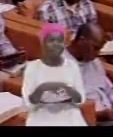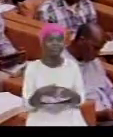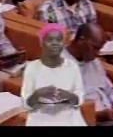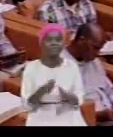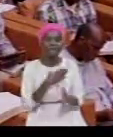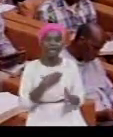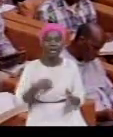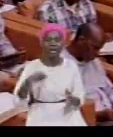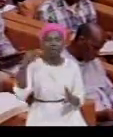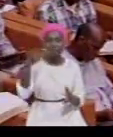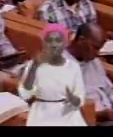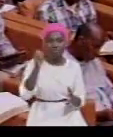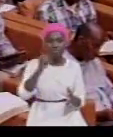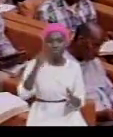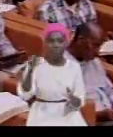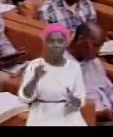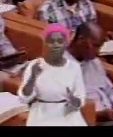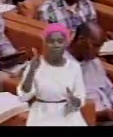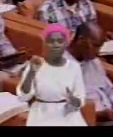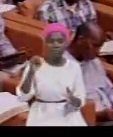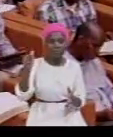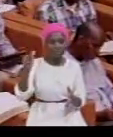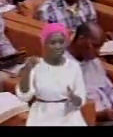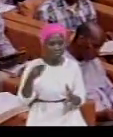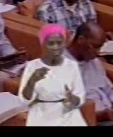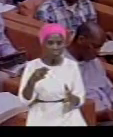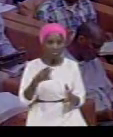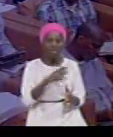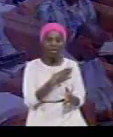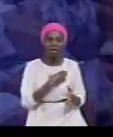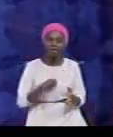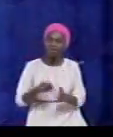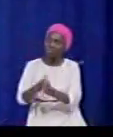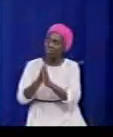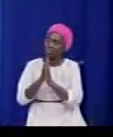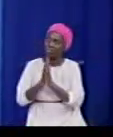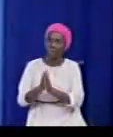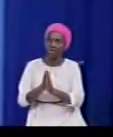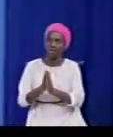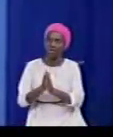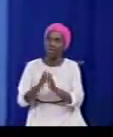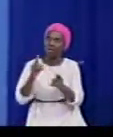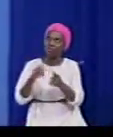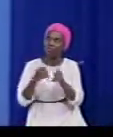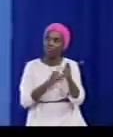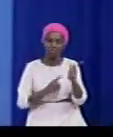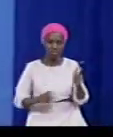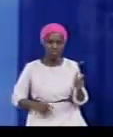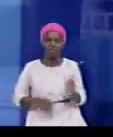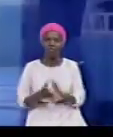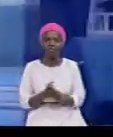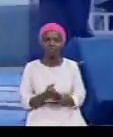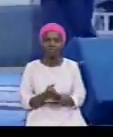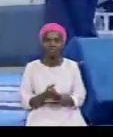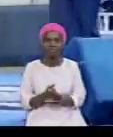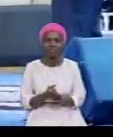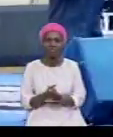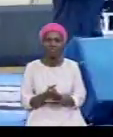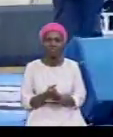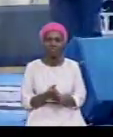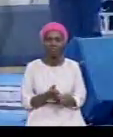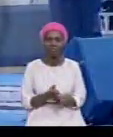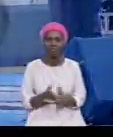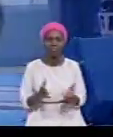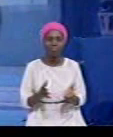Hezekiah turned his face toward the wall and prayed unto the Lord. You know, a prophet might say, that